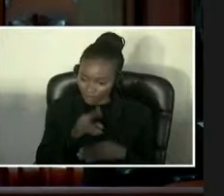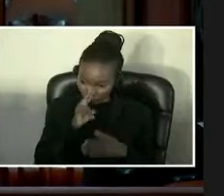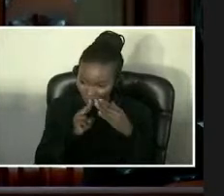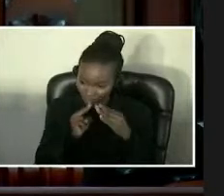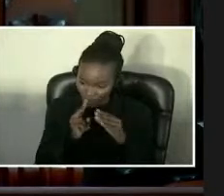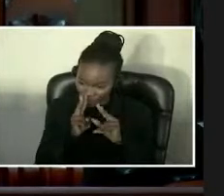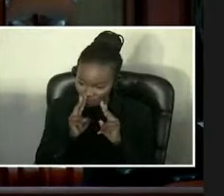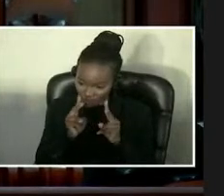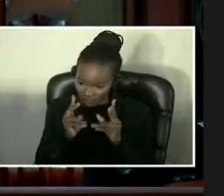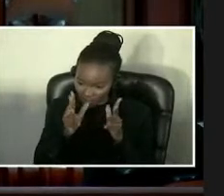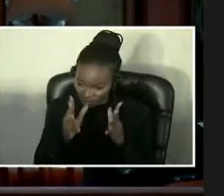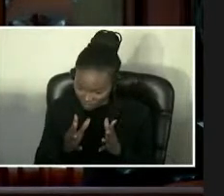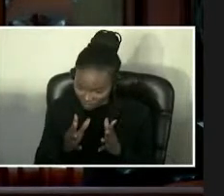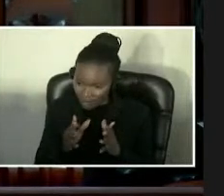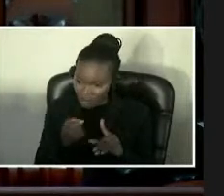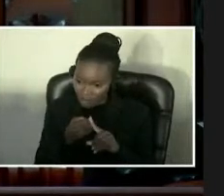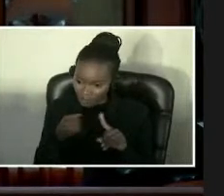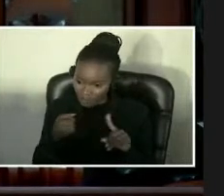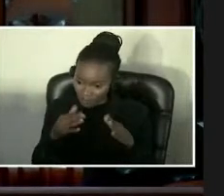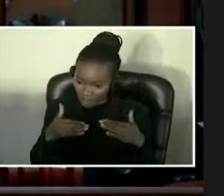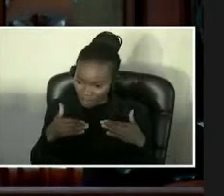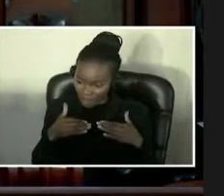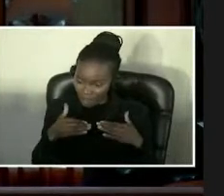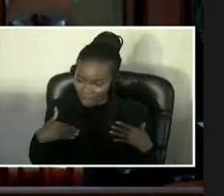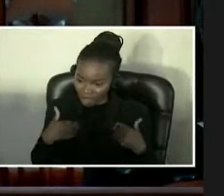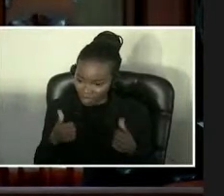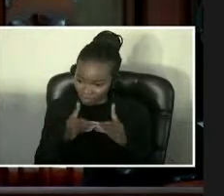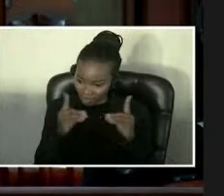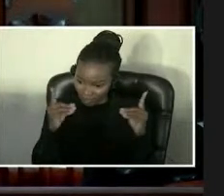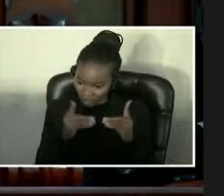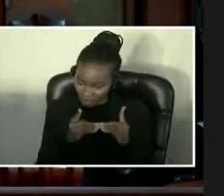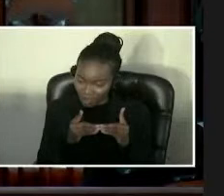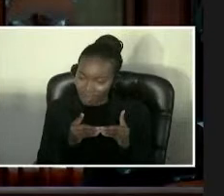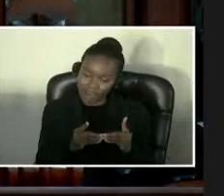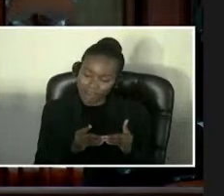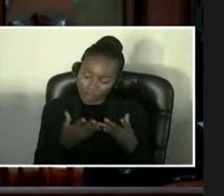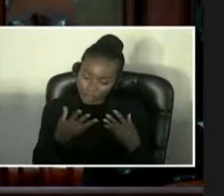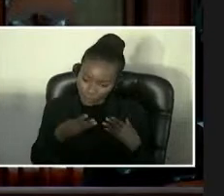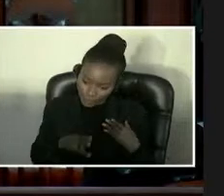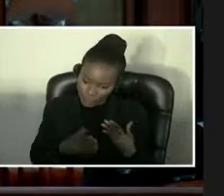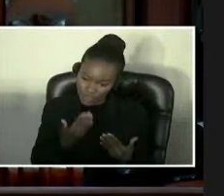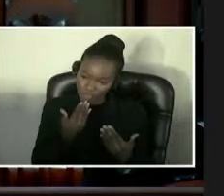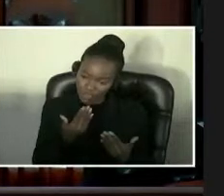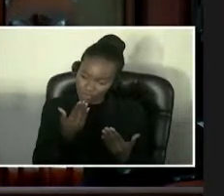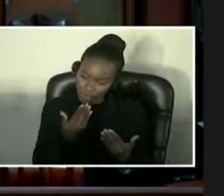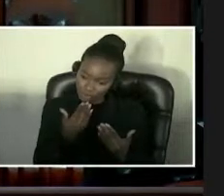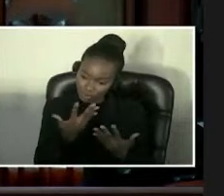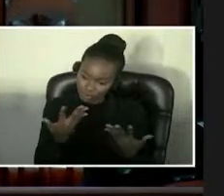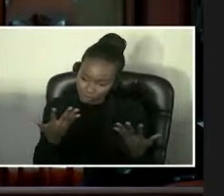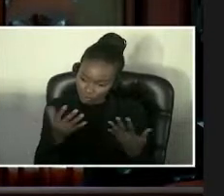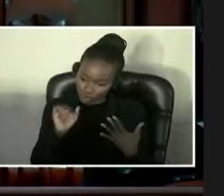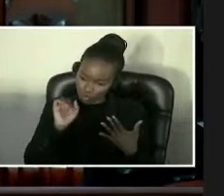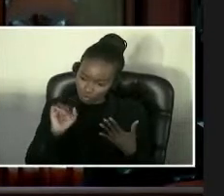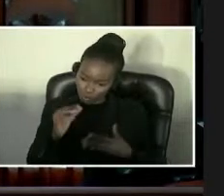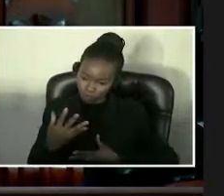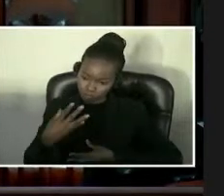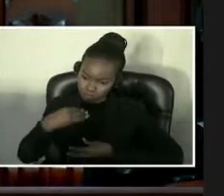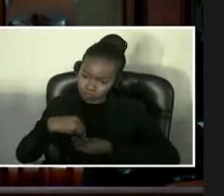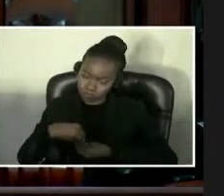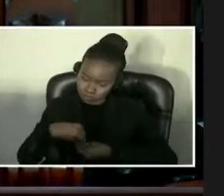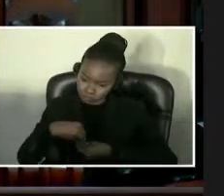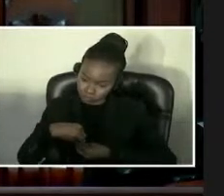you for your cooperation and wish to draw your attention to divorce that will be